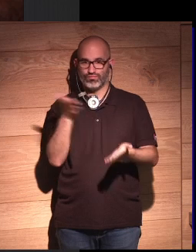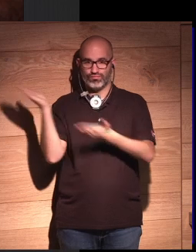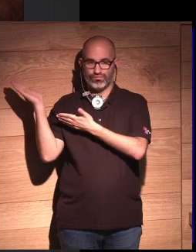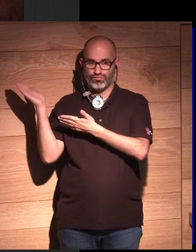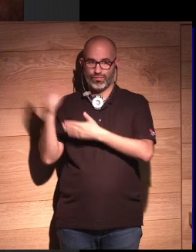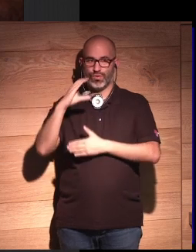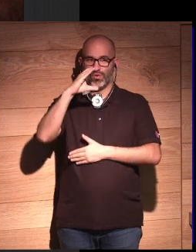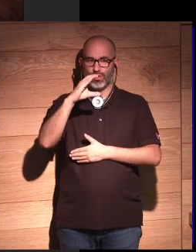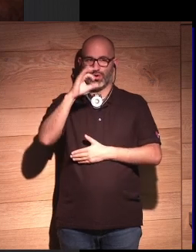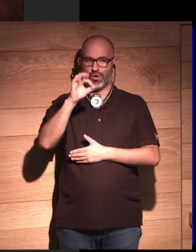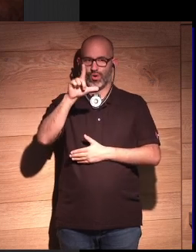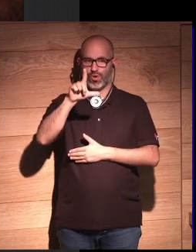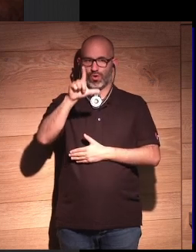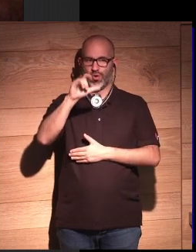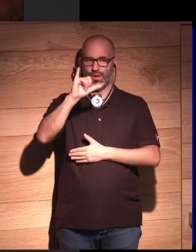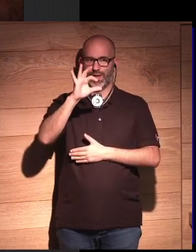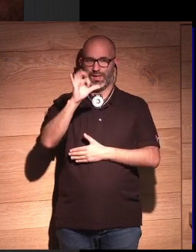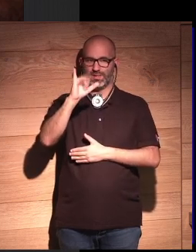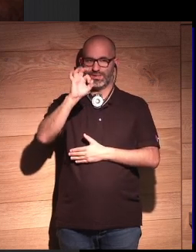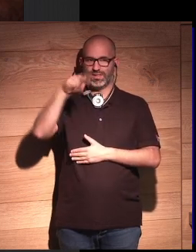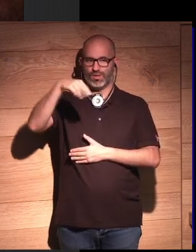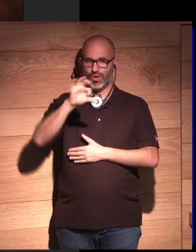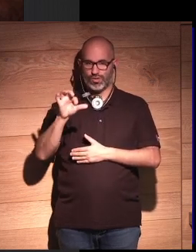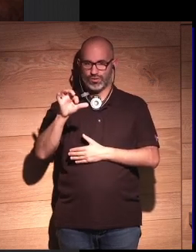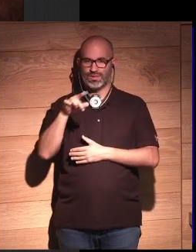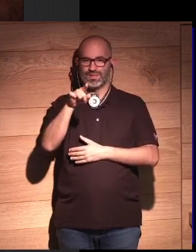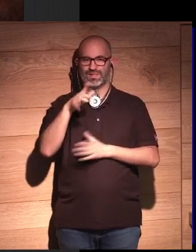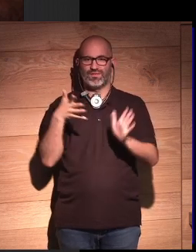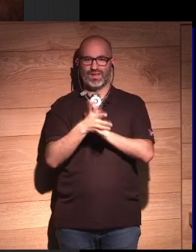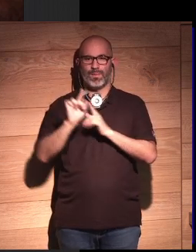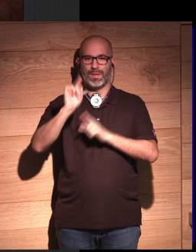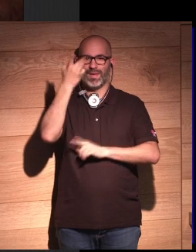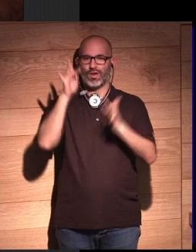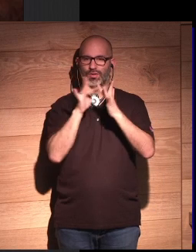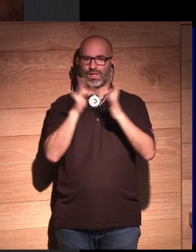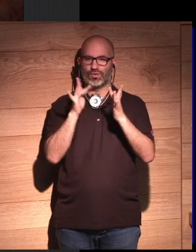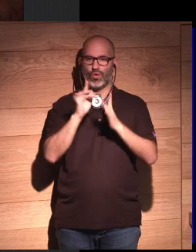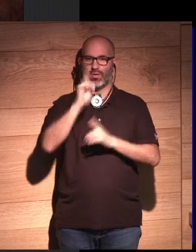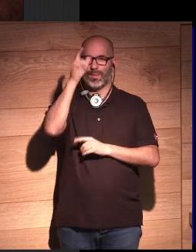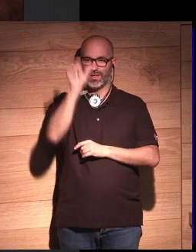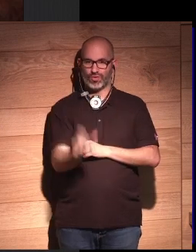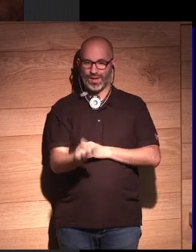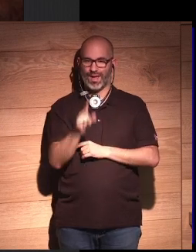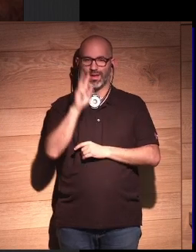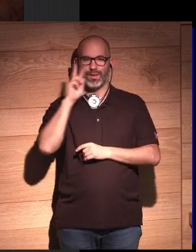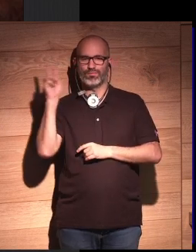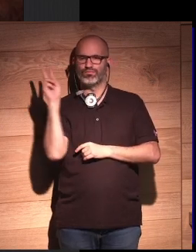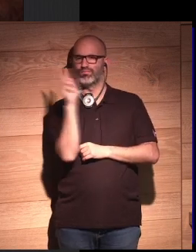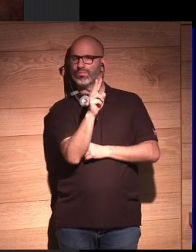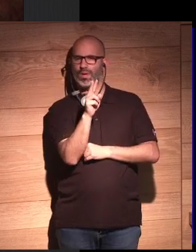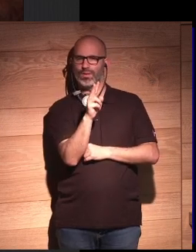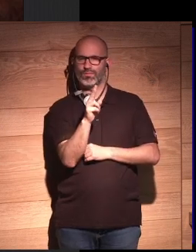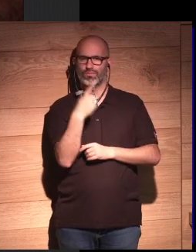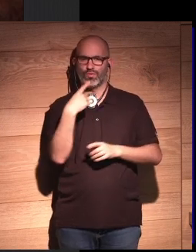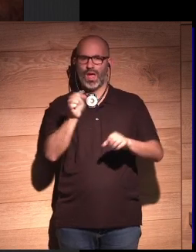man and his first contact with the West, and it happened to be witnessing a nuclear explosion and